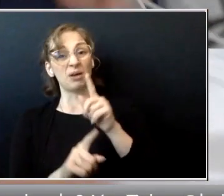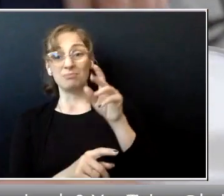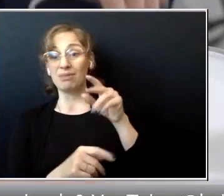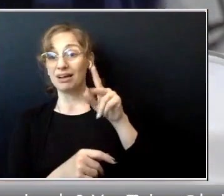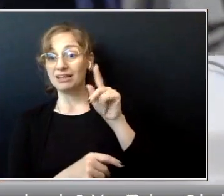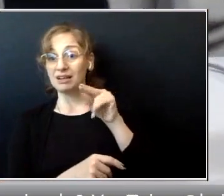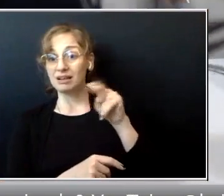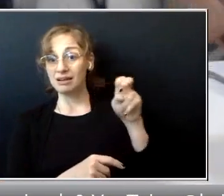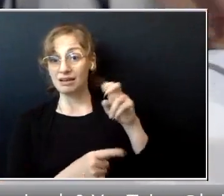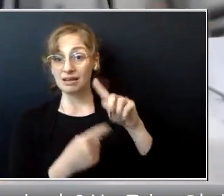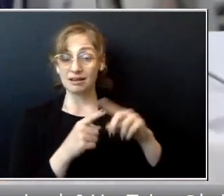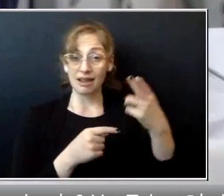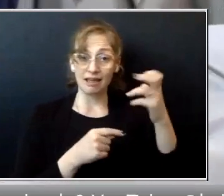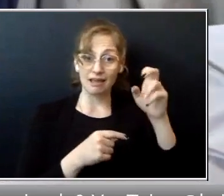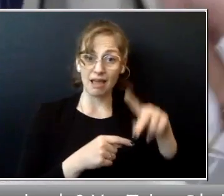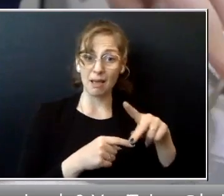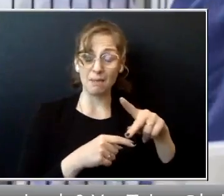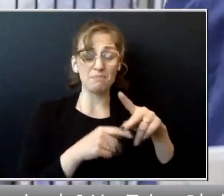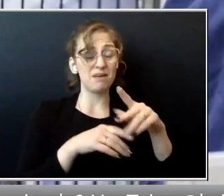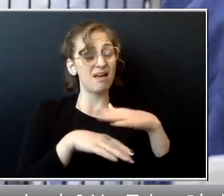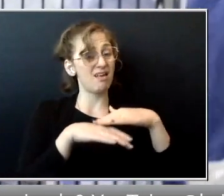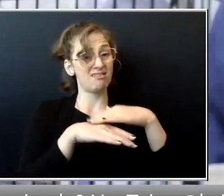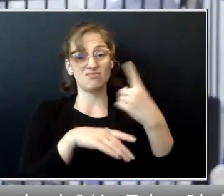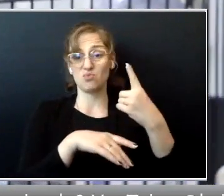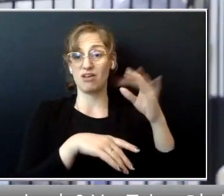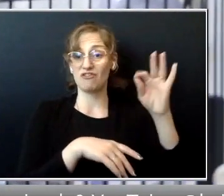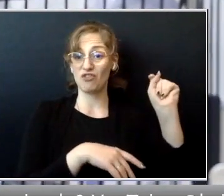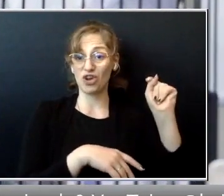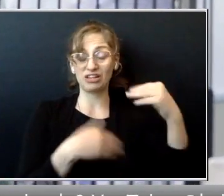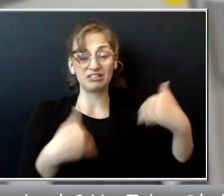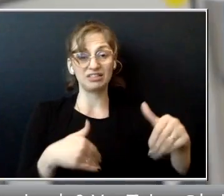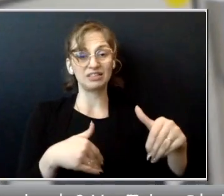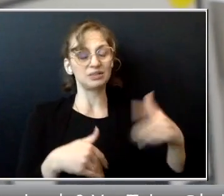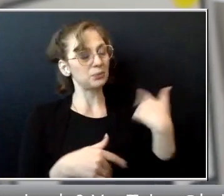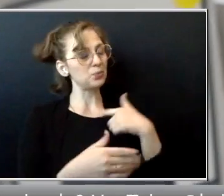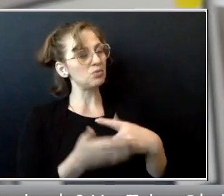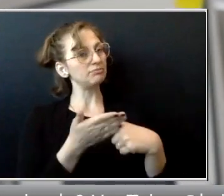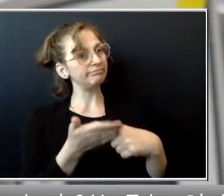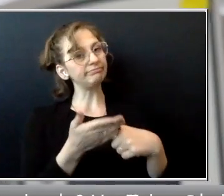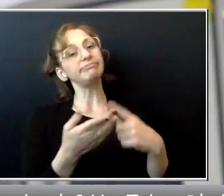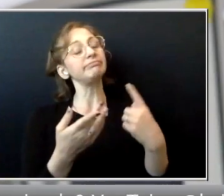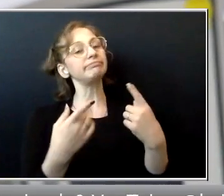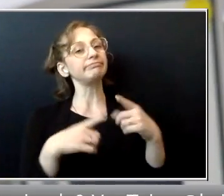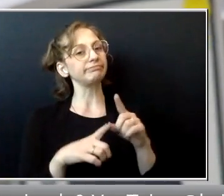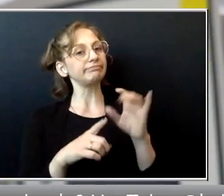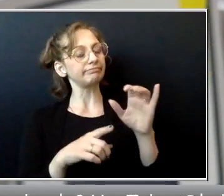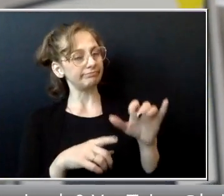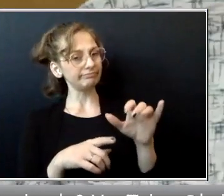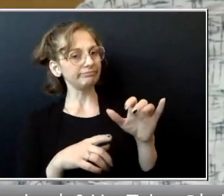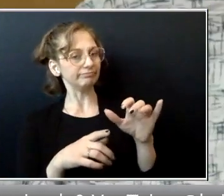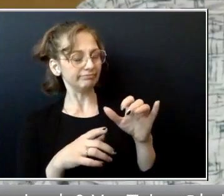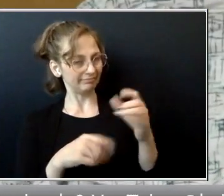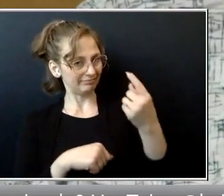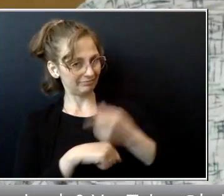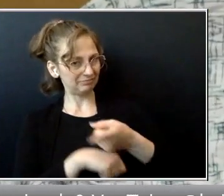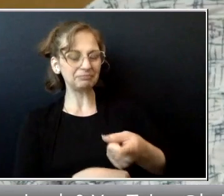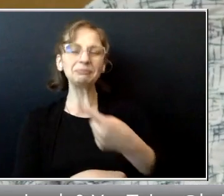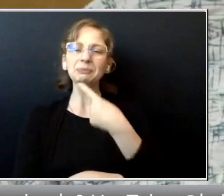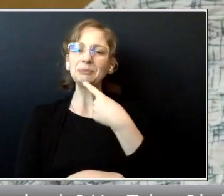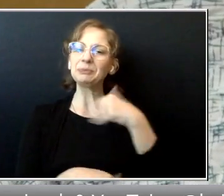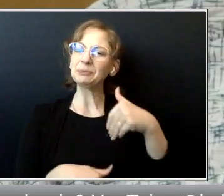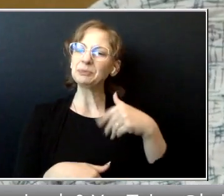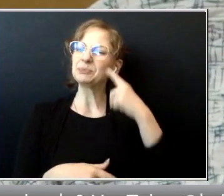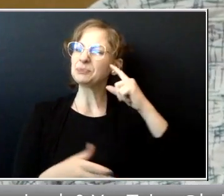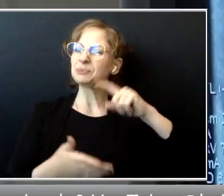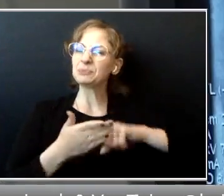in pre-op, he talked about that day in September of 2023 that he noticed an ache in his leg. I had some swelling in